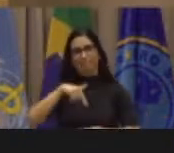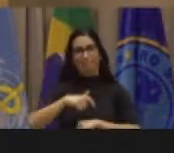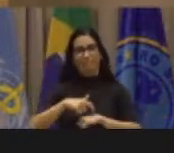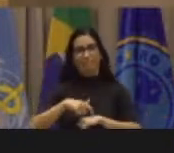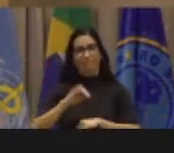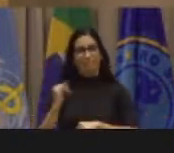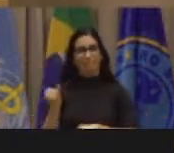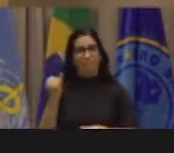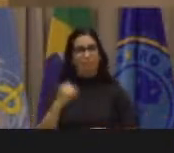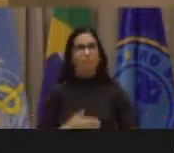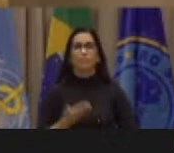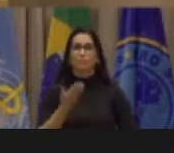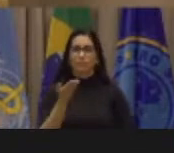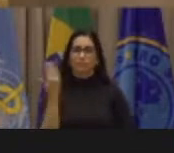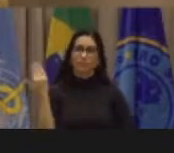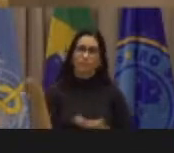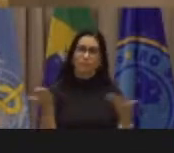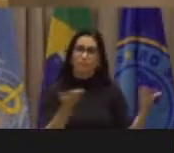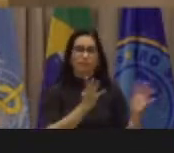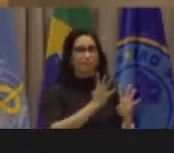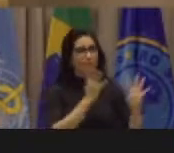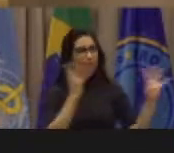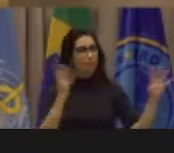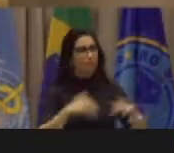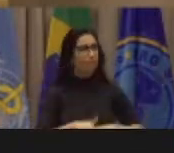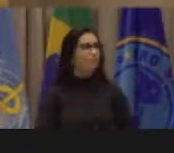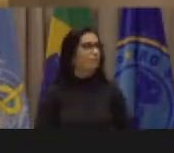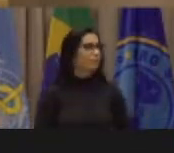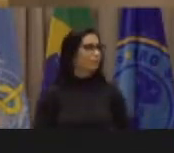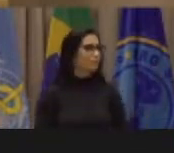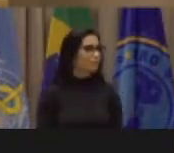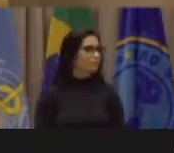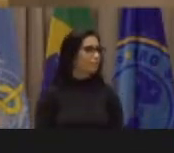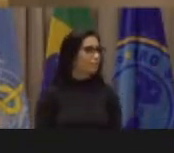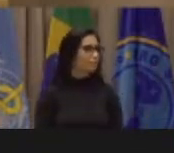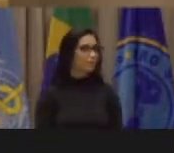moment. So everyone gather here